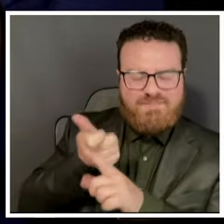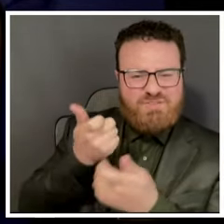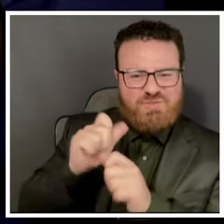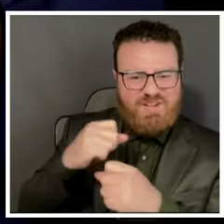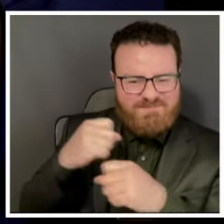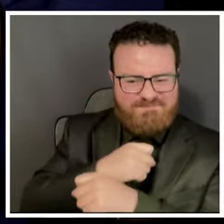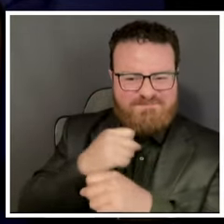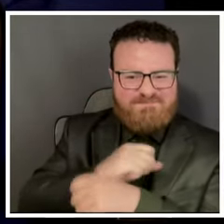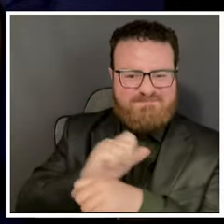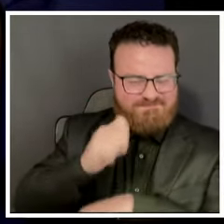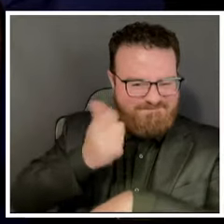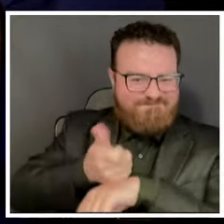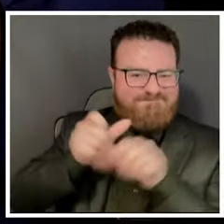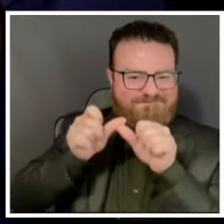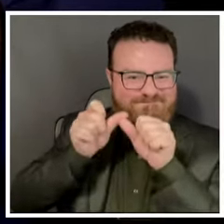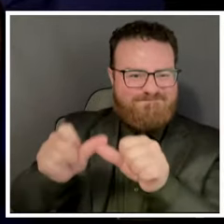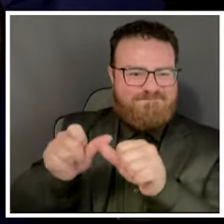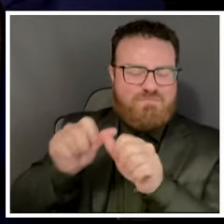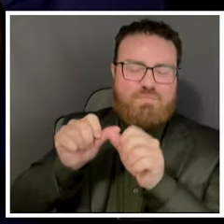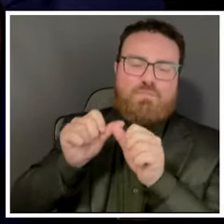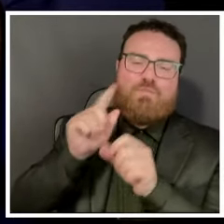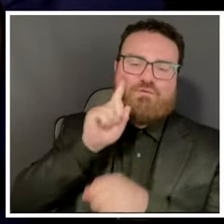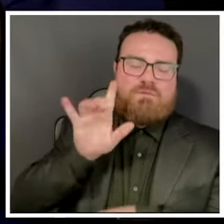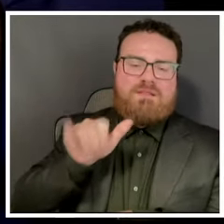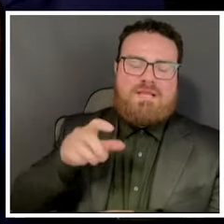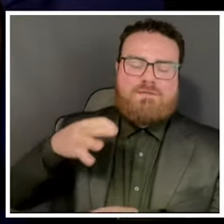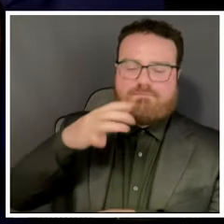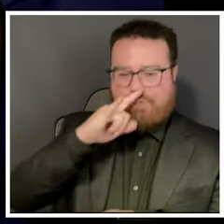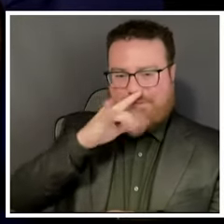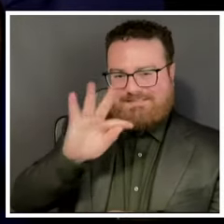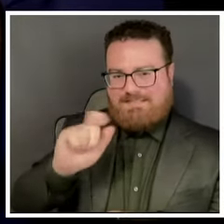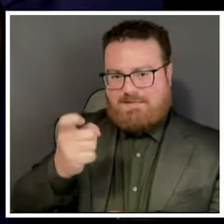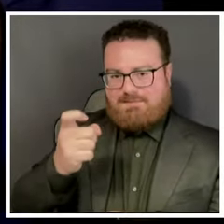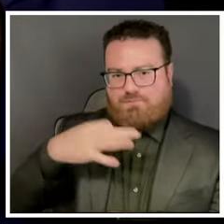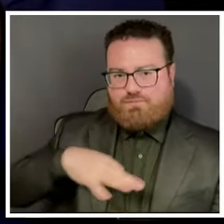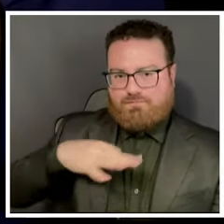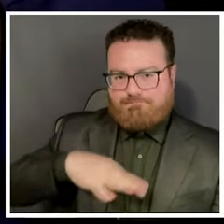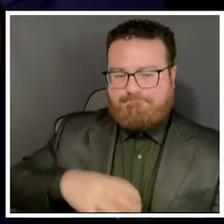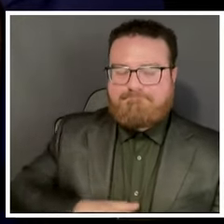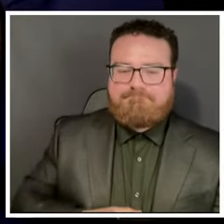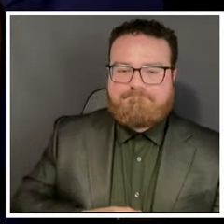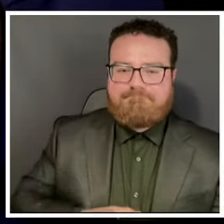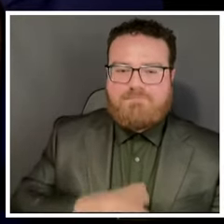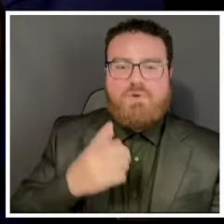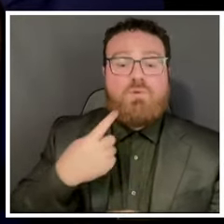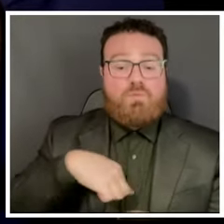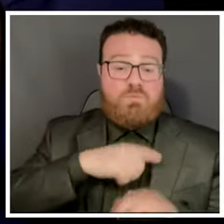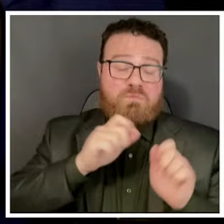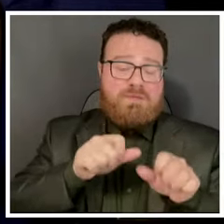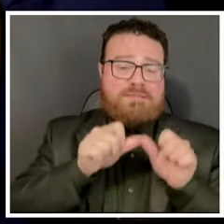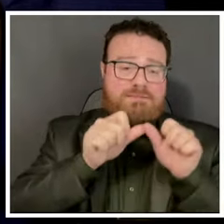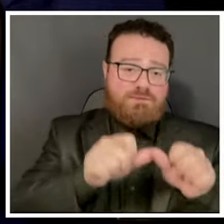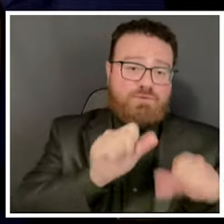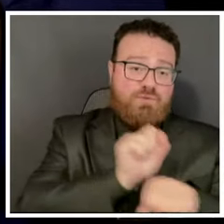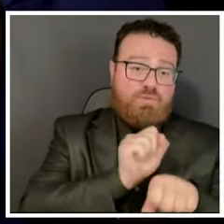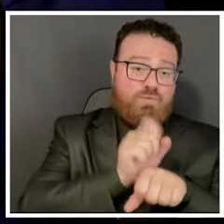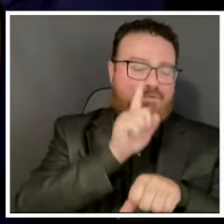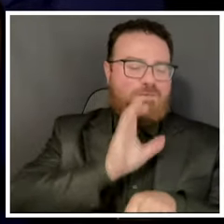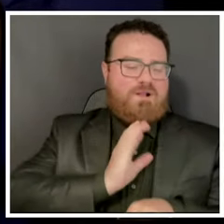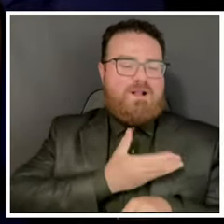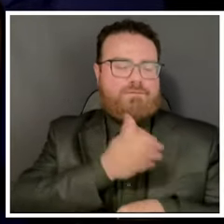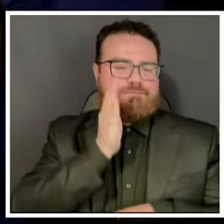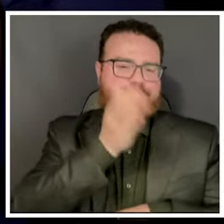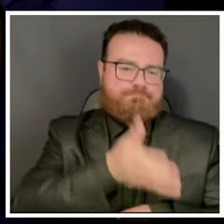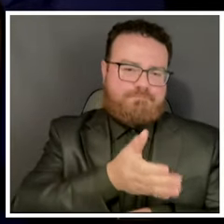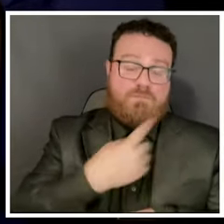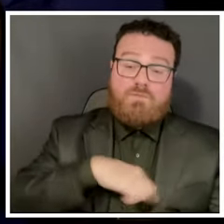saving and keep looking to the future. We're thankful that President Biden is fighting to make it easier for us